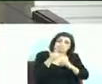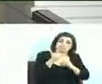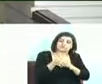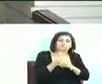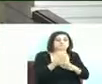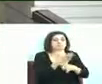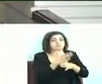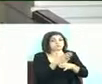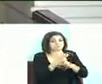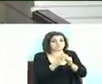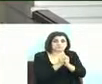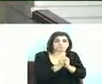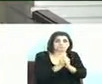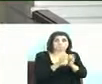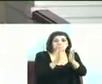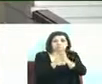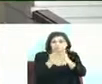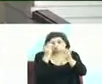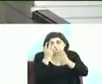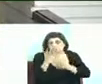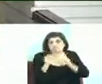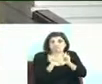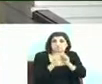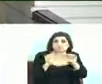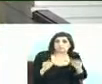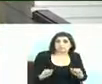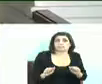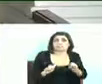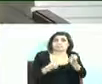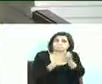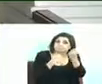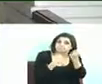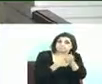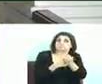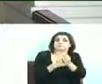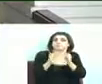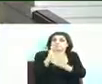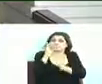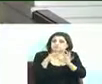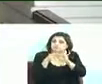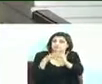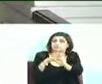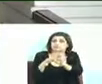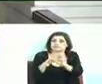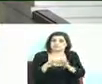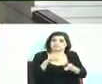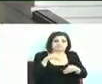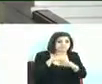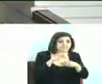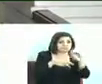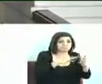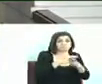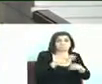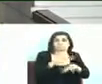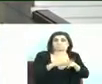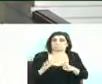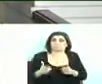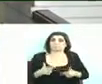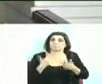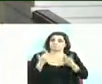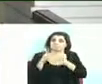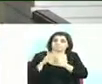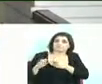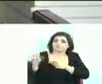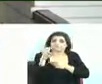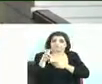know how we can support you spiritually, wherever you may be in the world and on your life journey. And for everybody